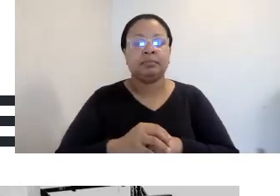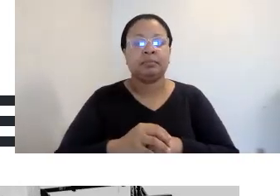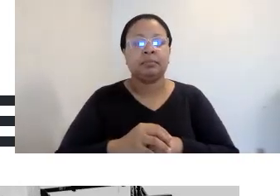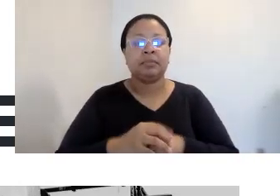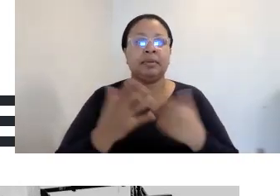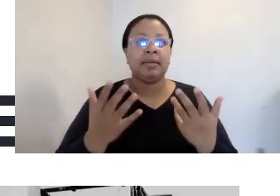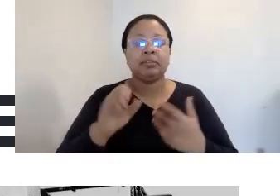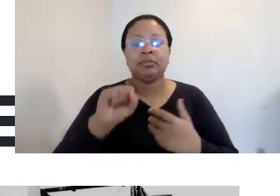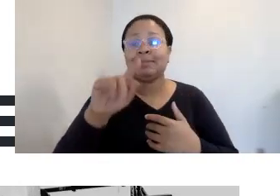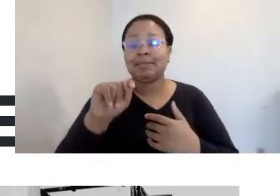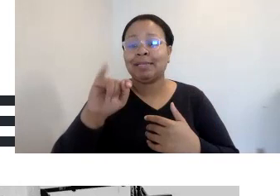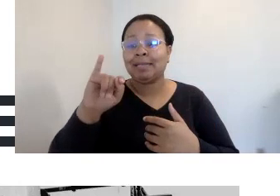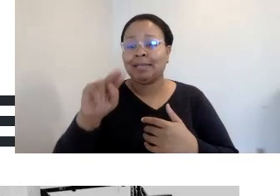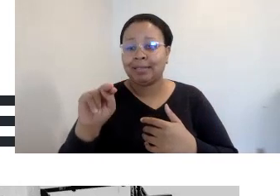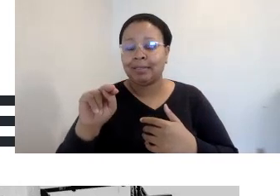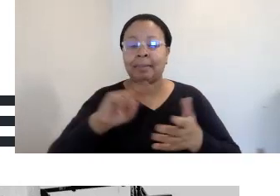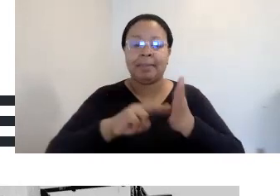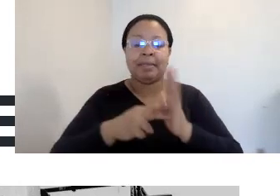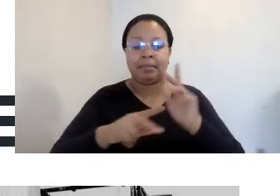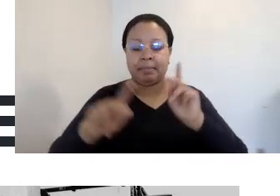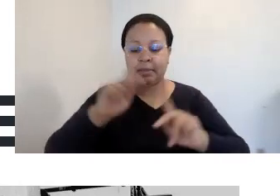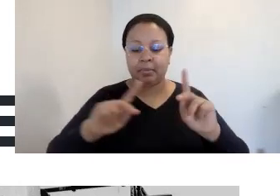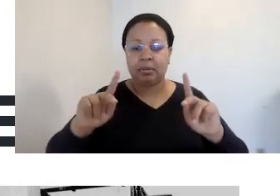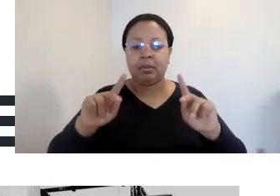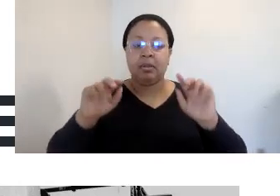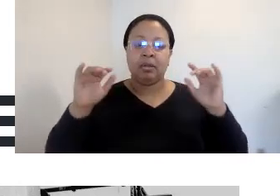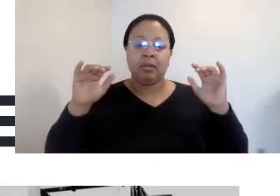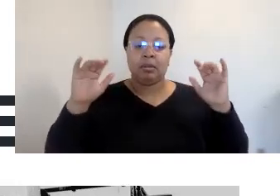sit-ins are where individuals occupy a designated space.